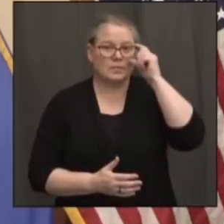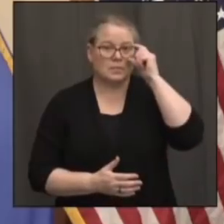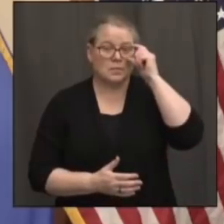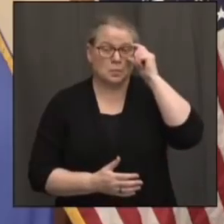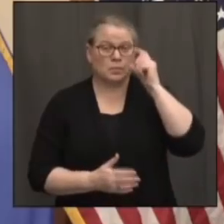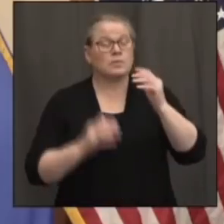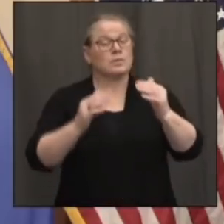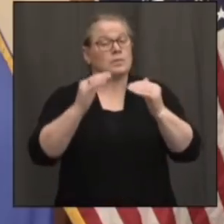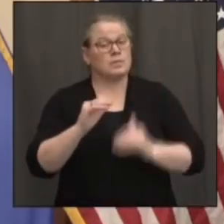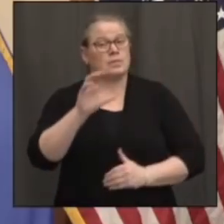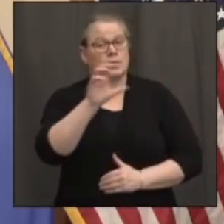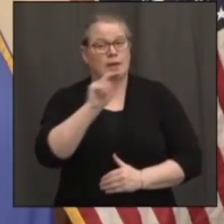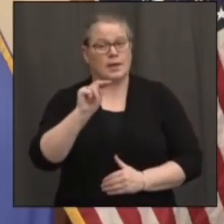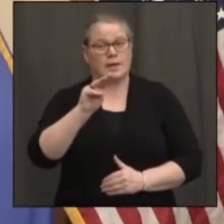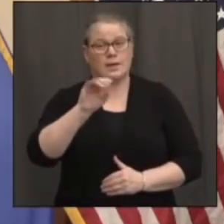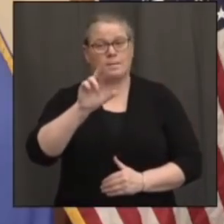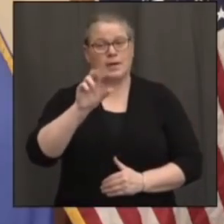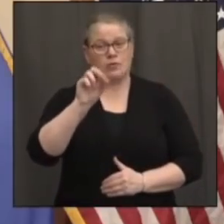The Connecticut Mirror.